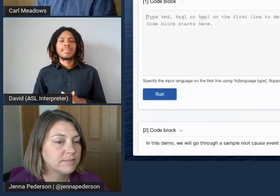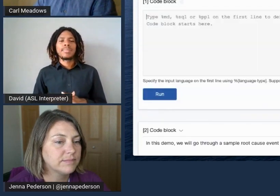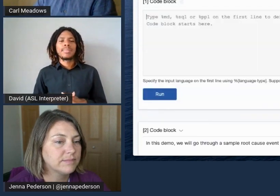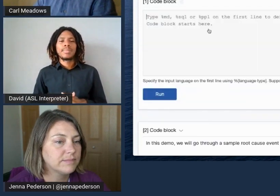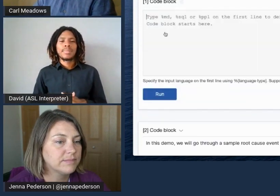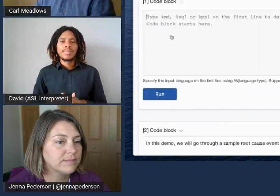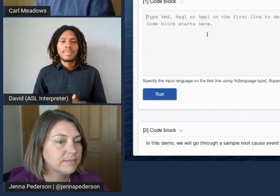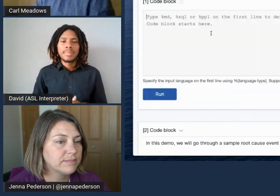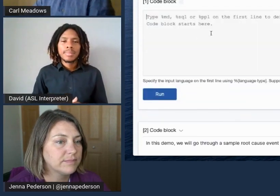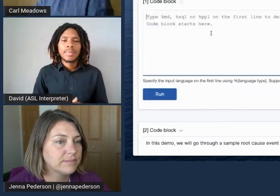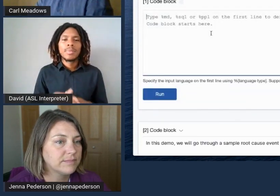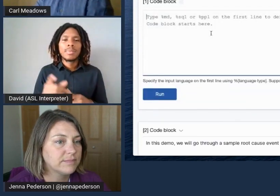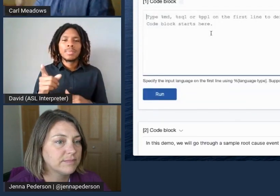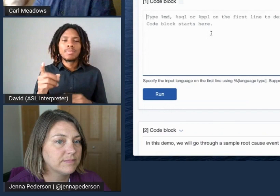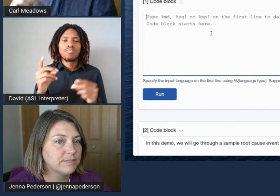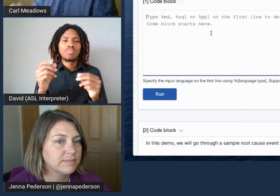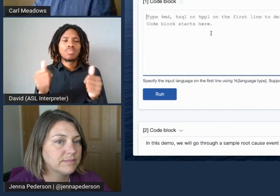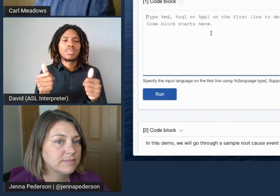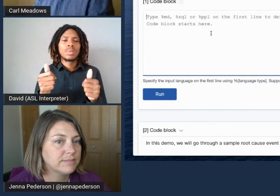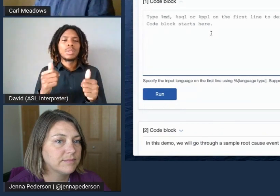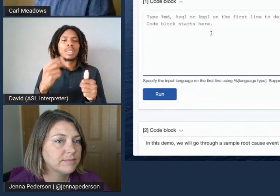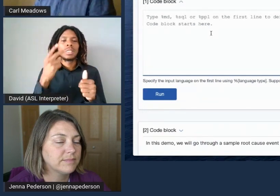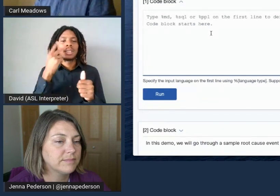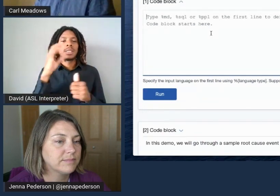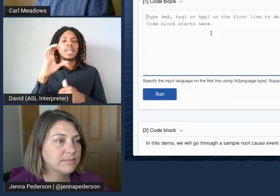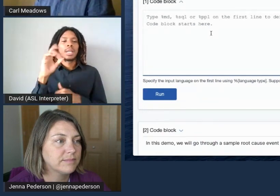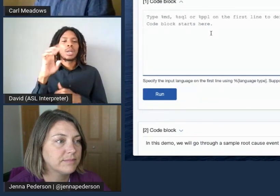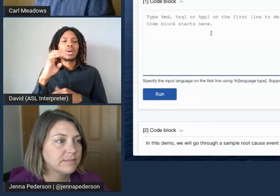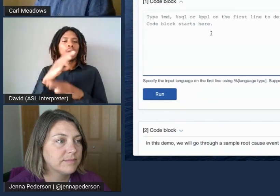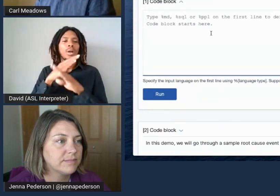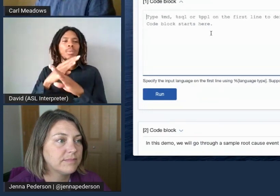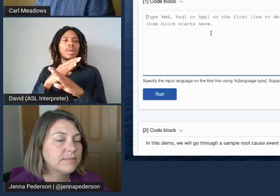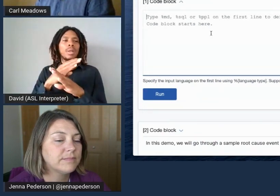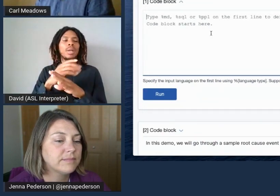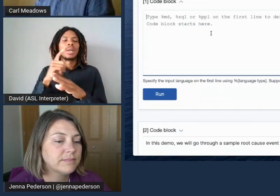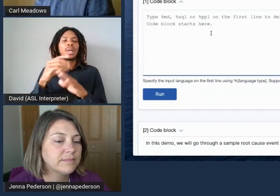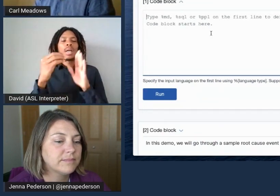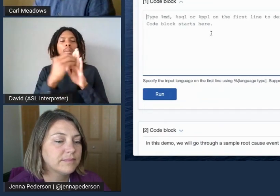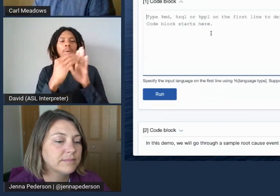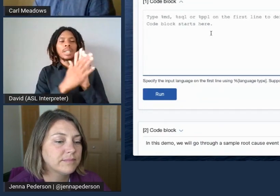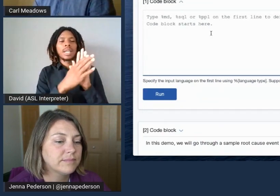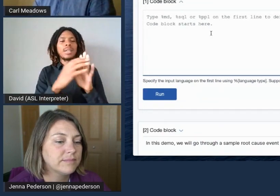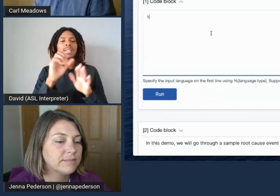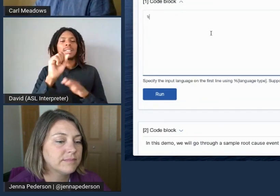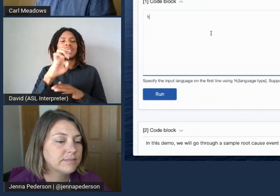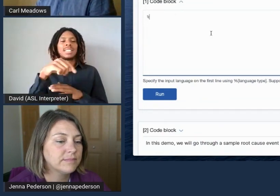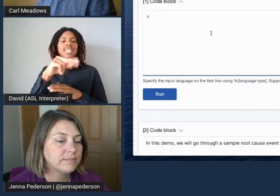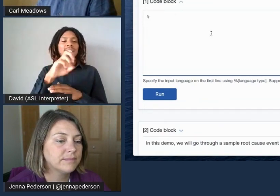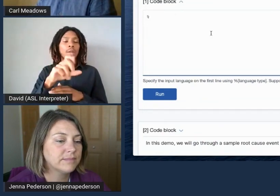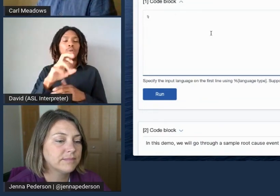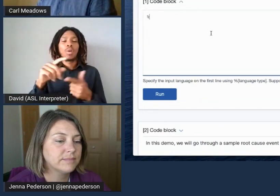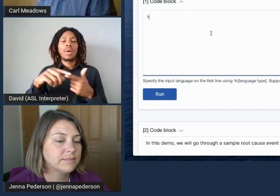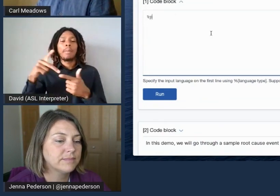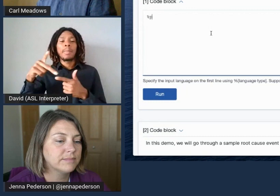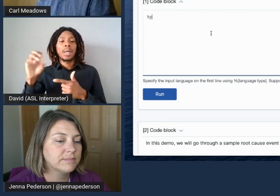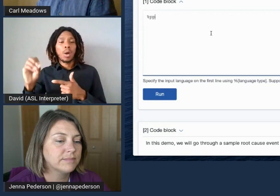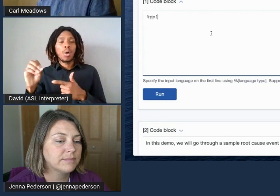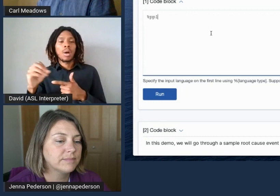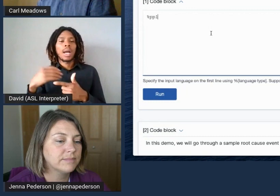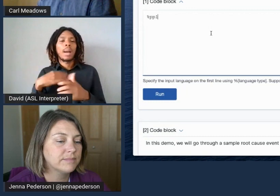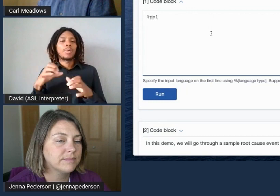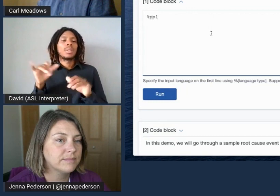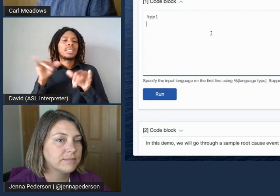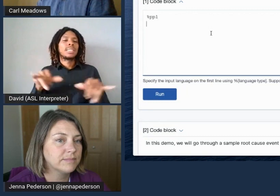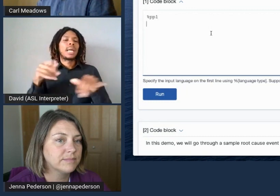There we go. And you see here, the code block can be Markdown, SQL, or PPL. Well, I'm just going to do that same